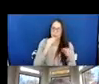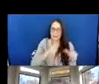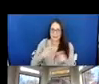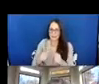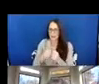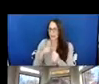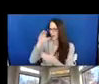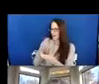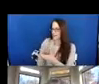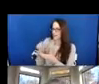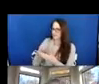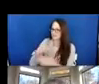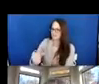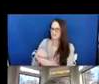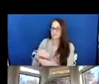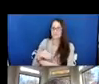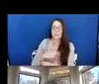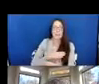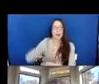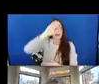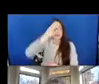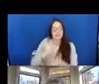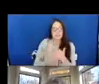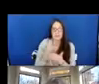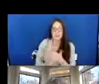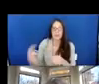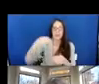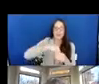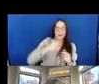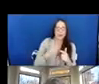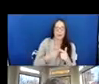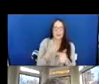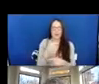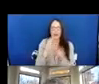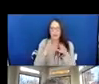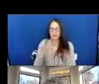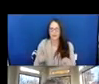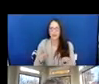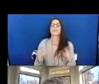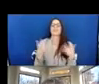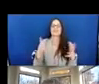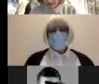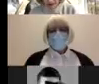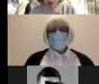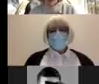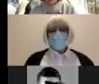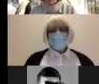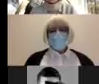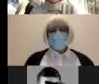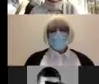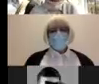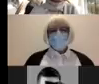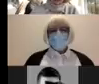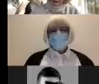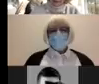family sometimes join us, and our grandchildren have developed beautiful relationships with our, with their atypical but sweet